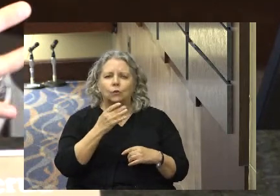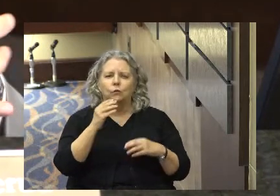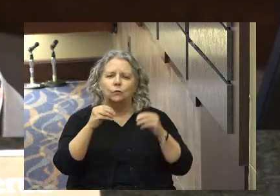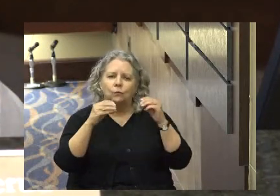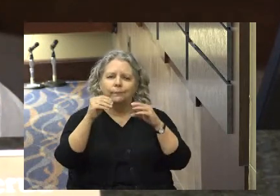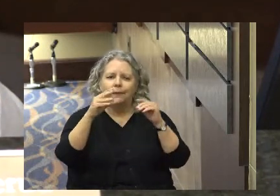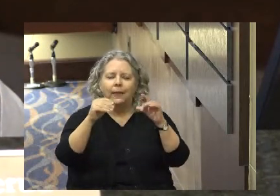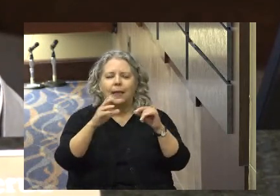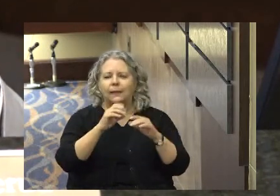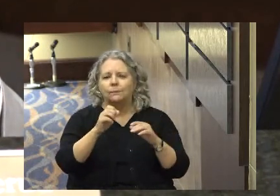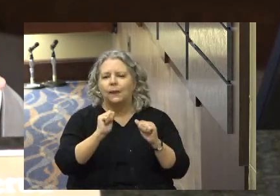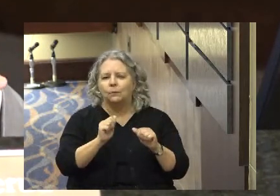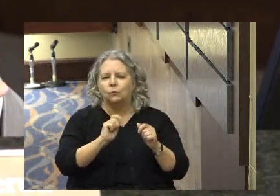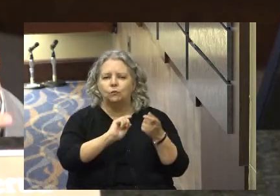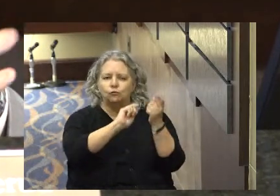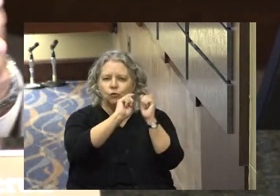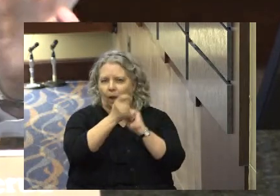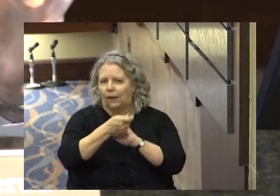come up,